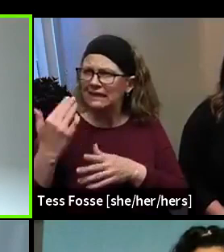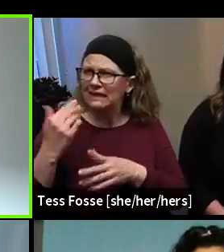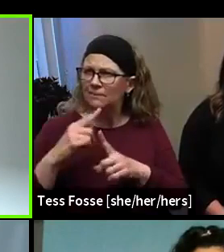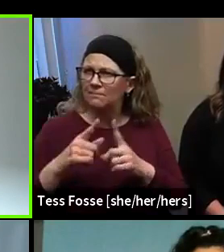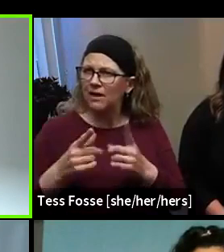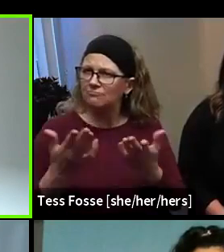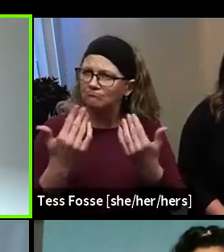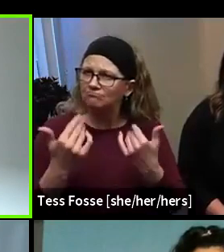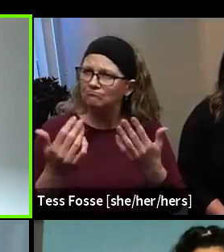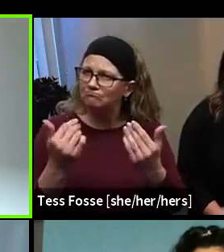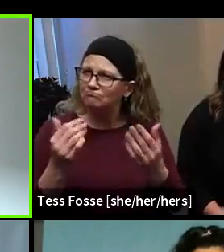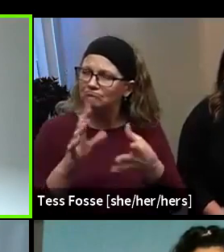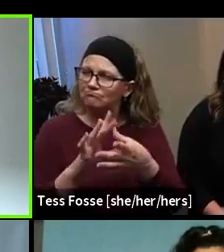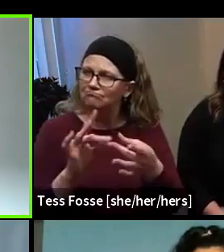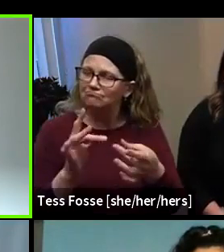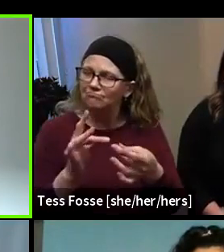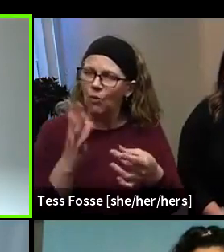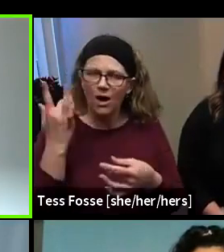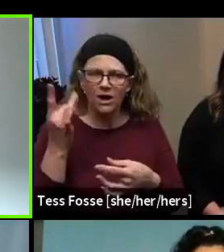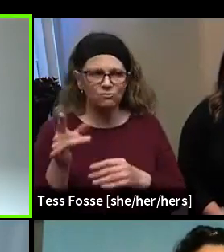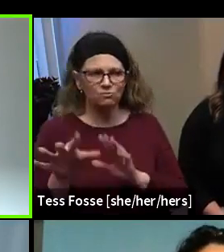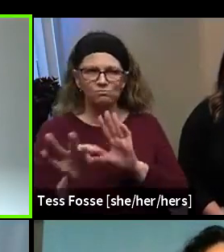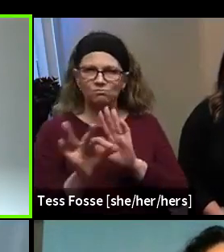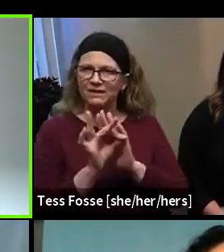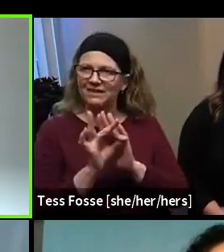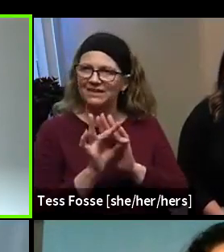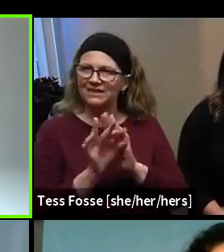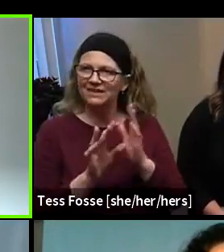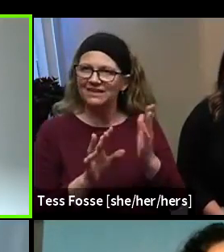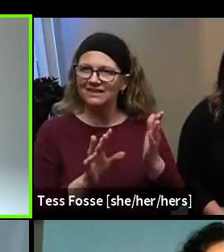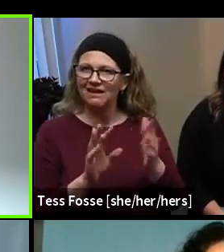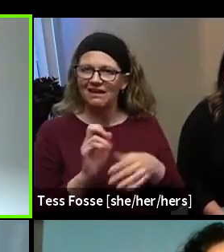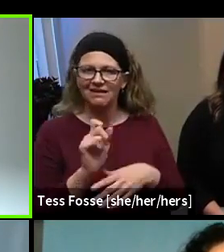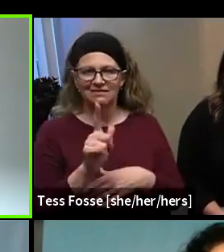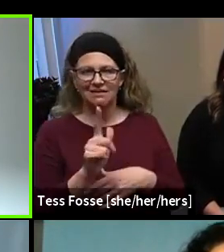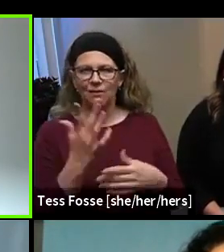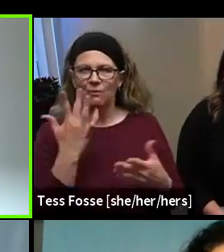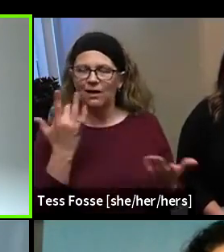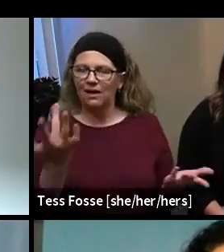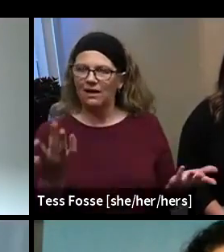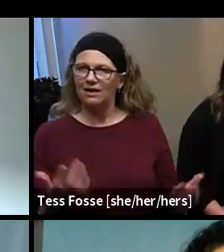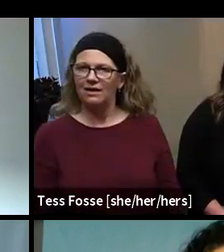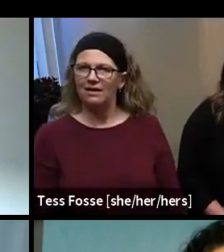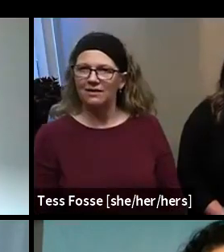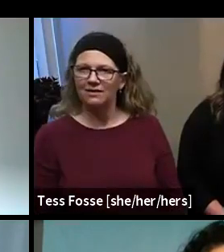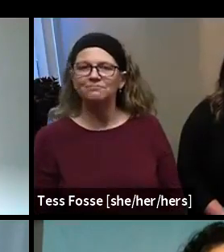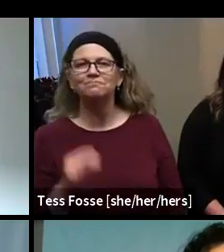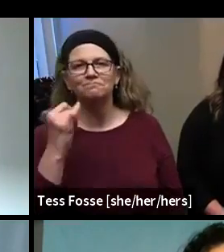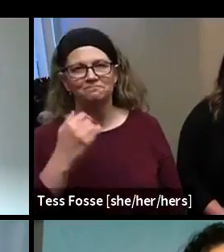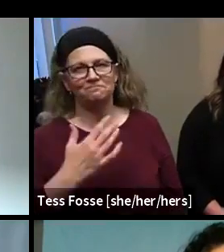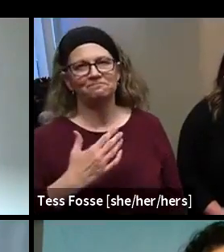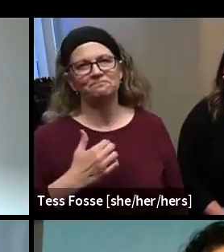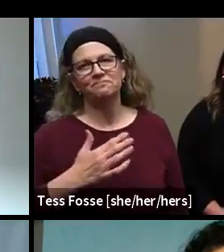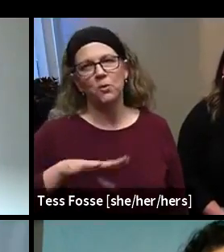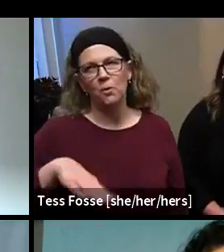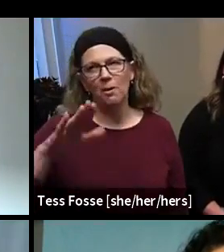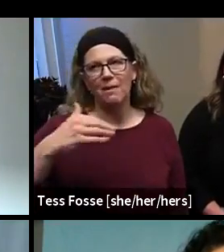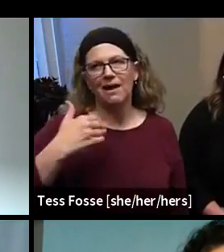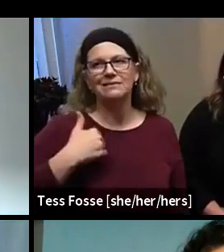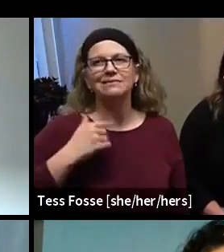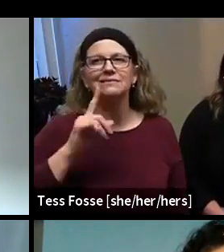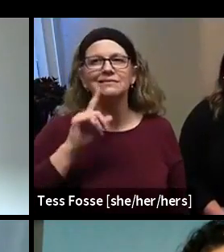kind of tell us your story and why you selected ASL. So I had a deaf friend growing up. I